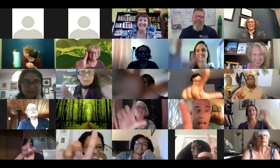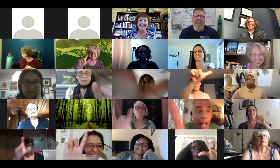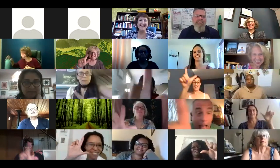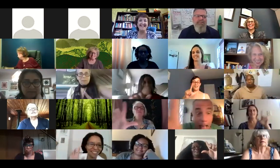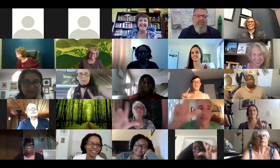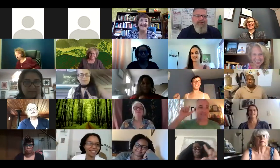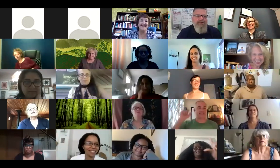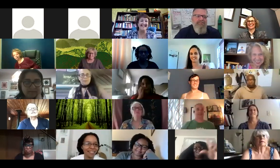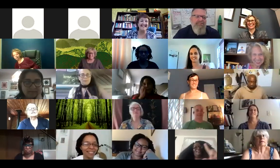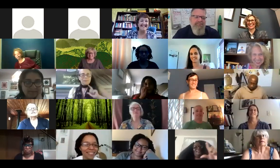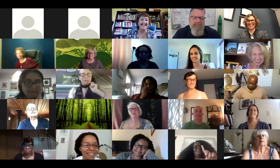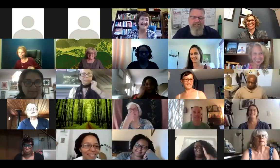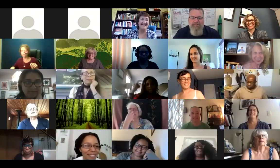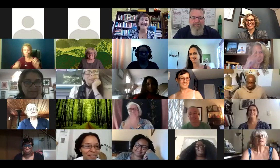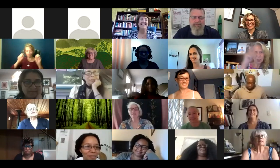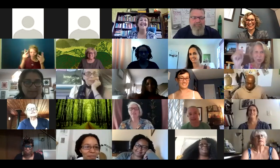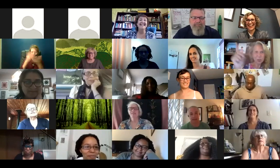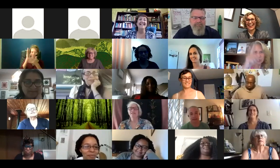All right.